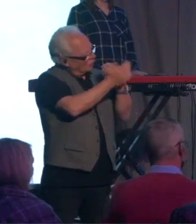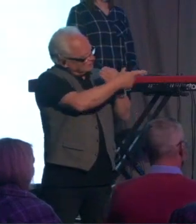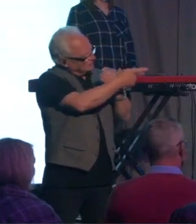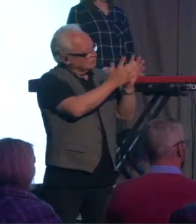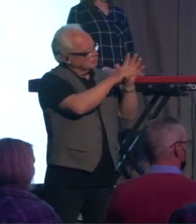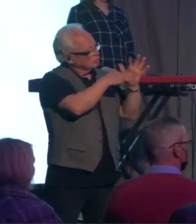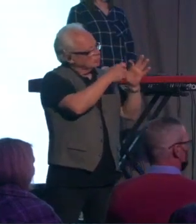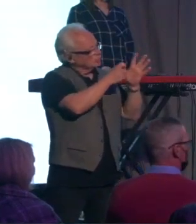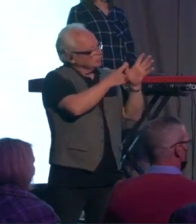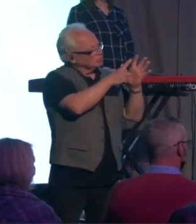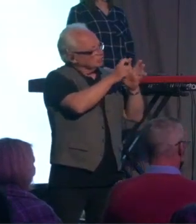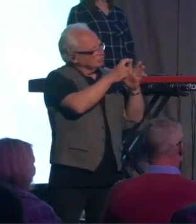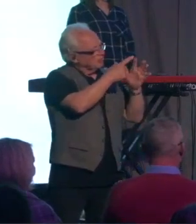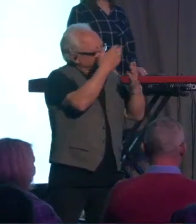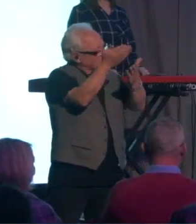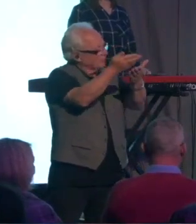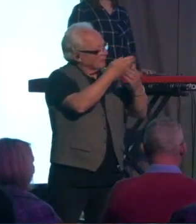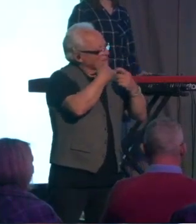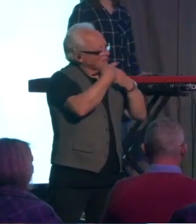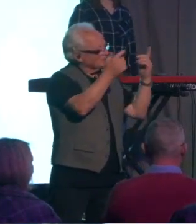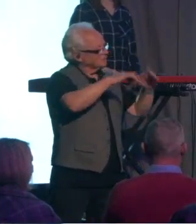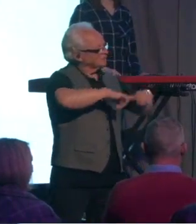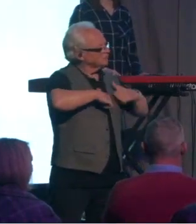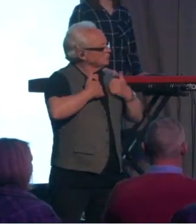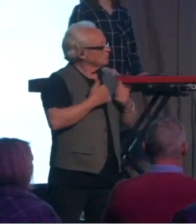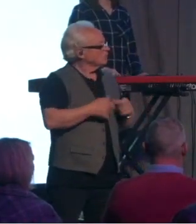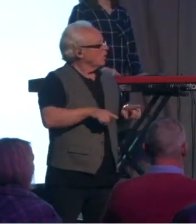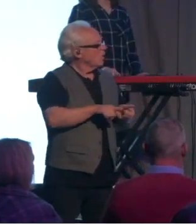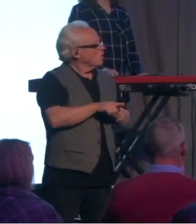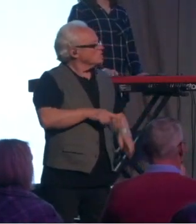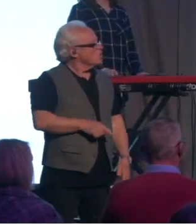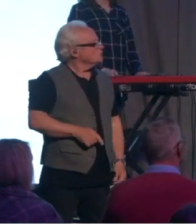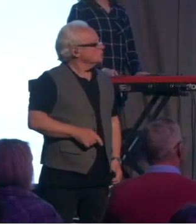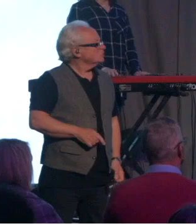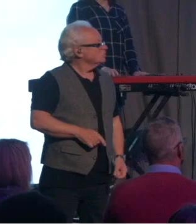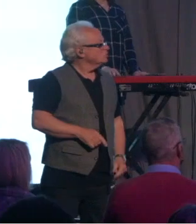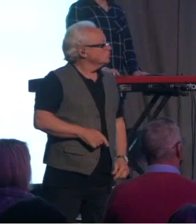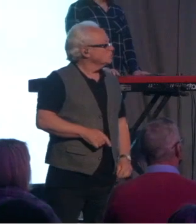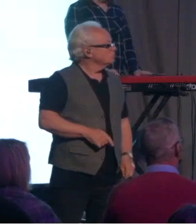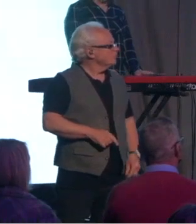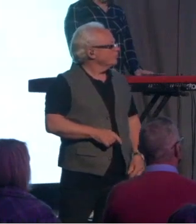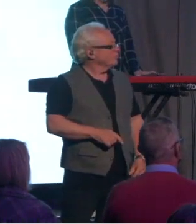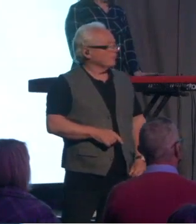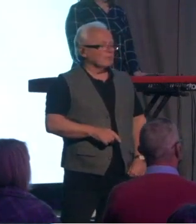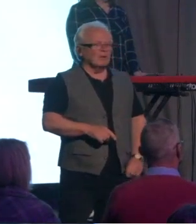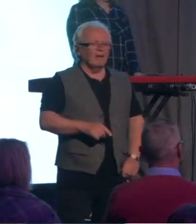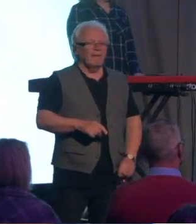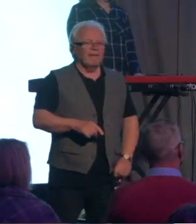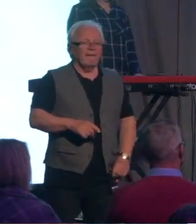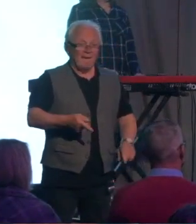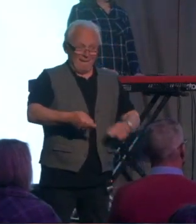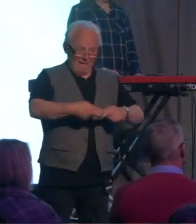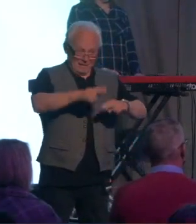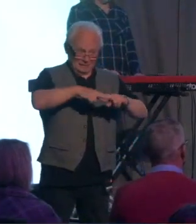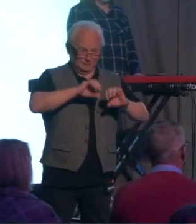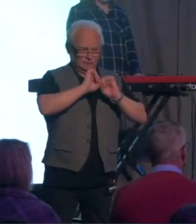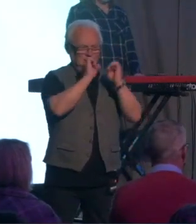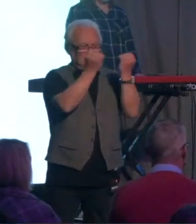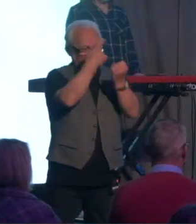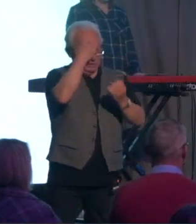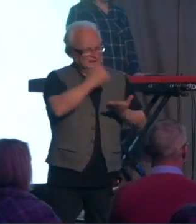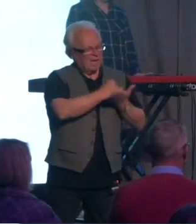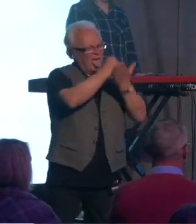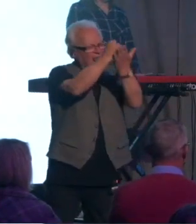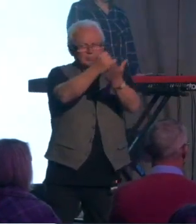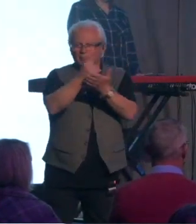brought to us as well. Thank you so much. Look, as always, if we can help you, any questions you have, if we can help you in